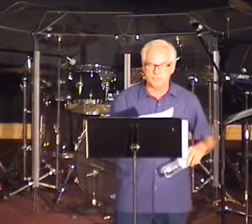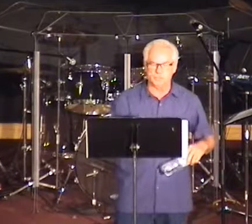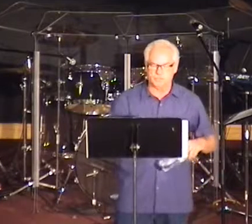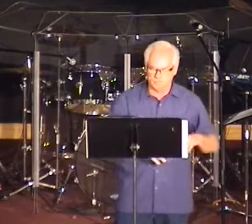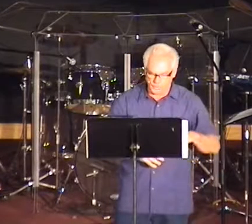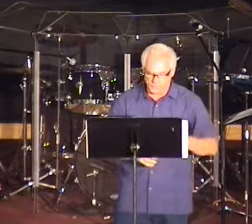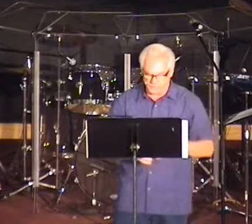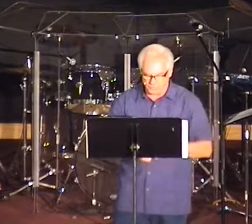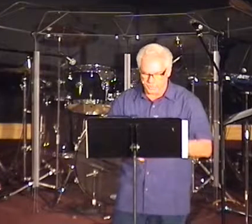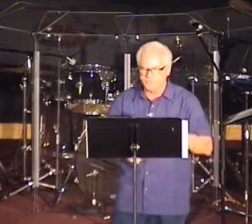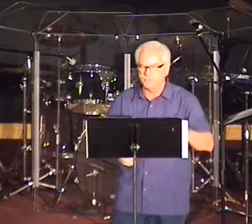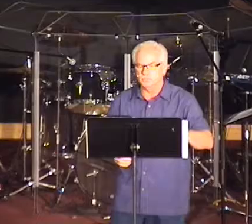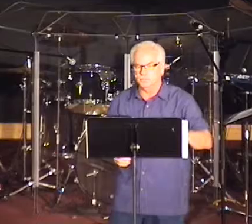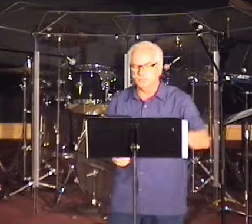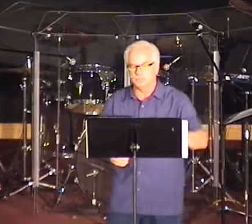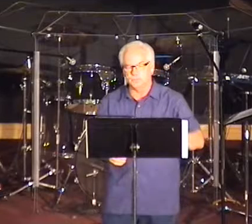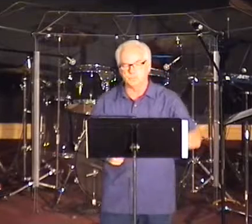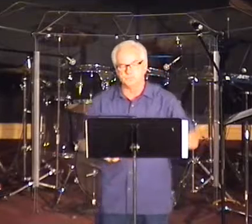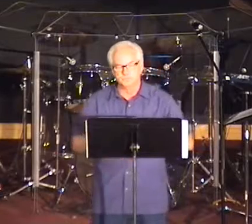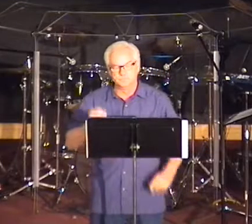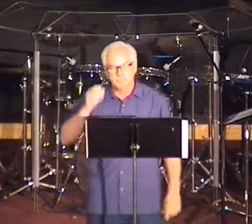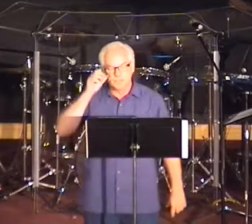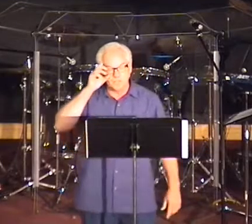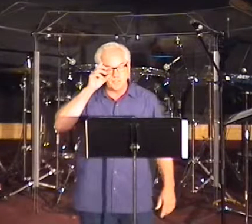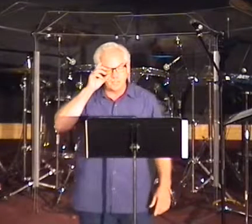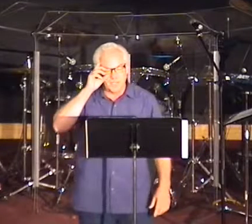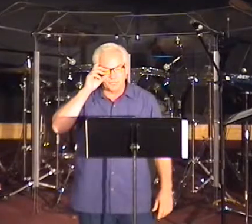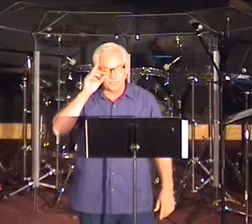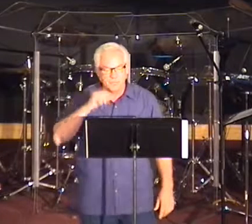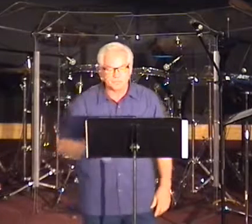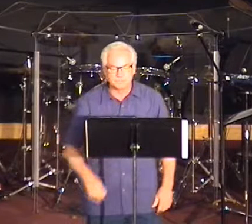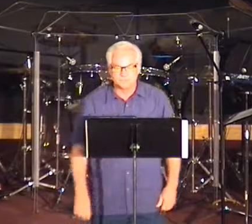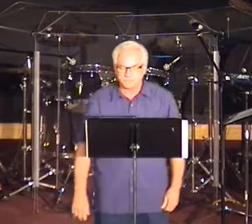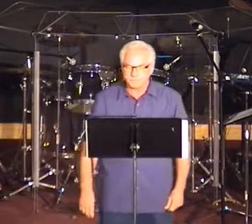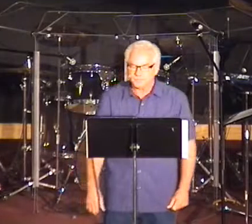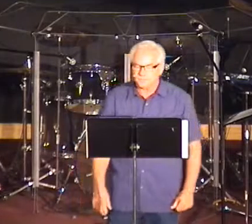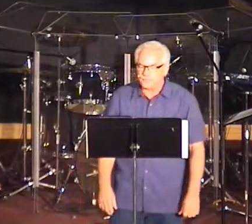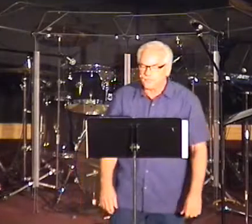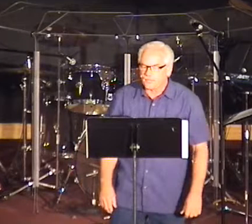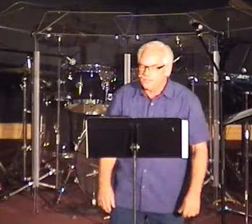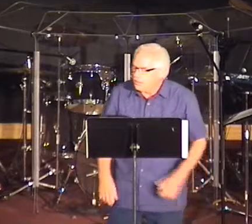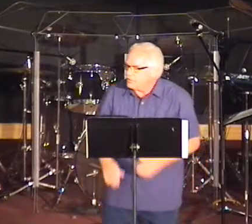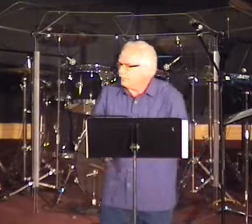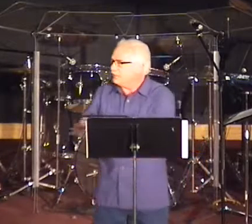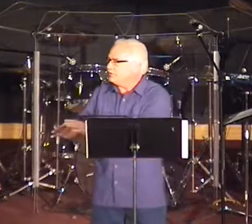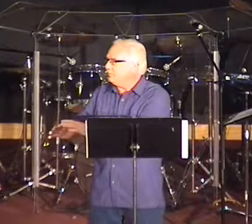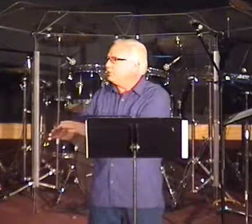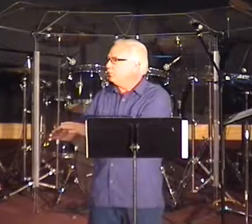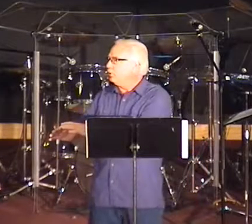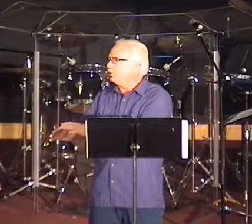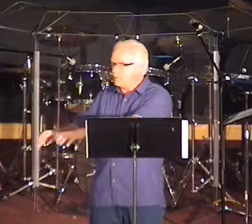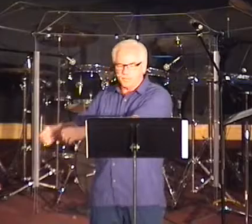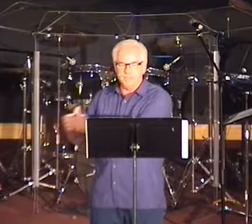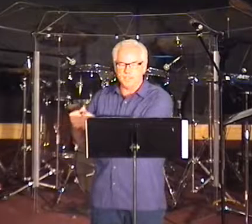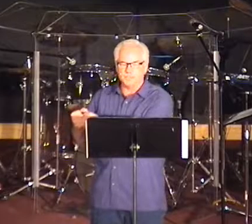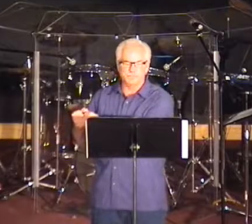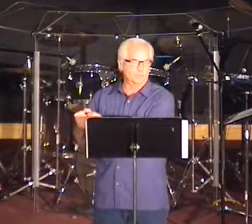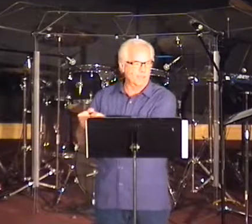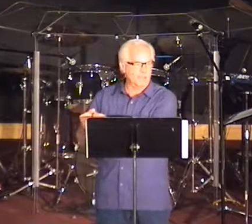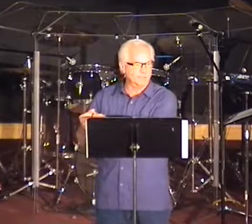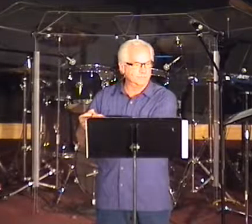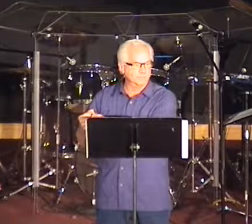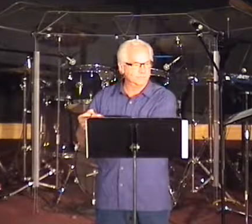to steal away our relationship with the Lord. You see, the devil knows that friendship with the world disconnects